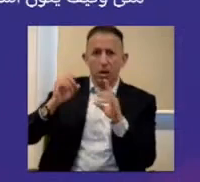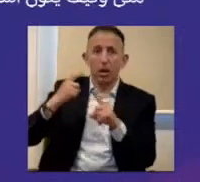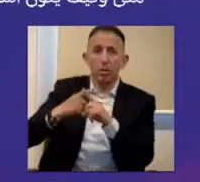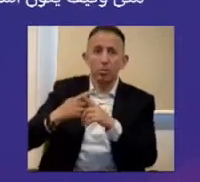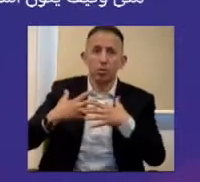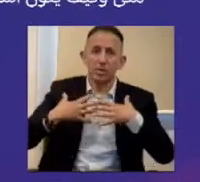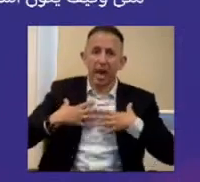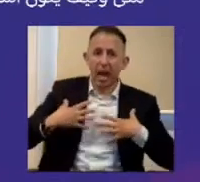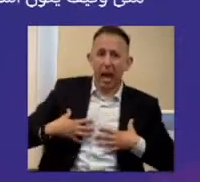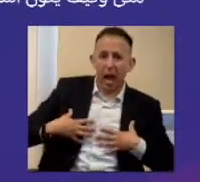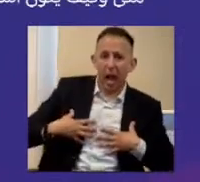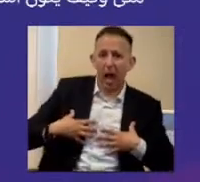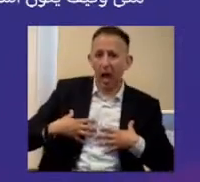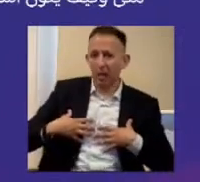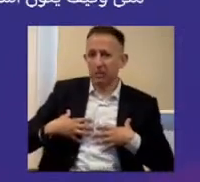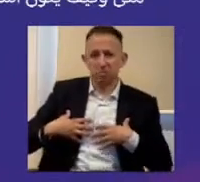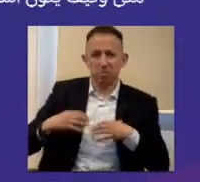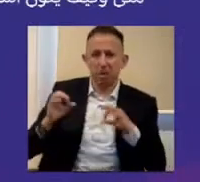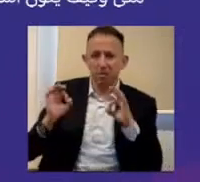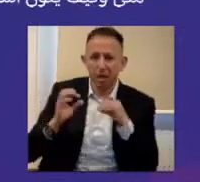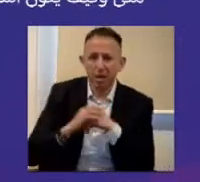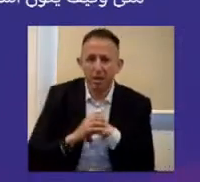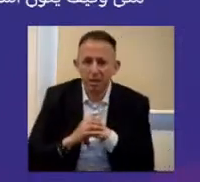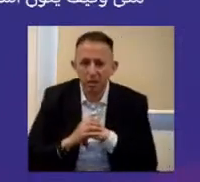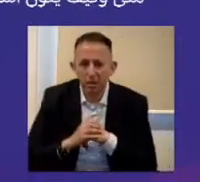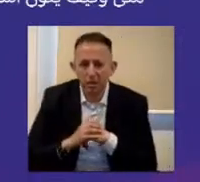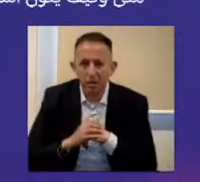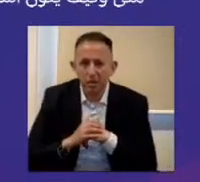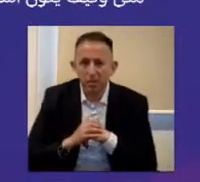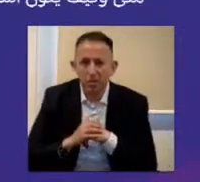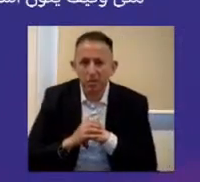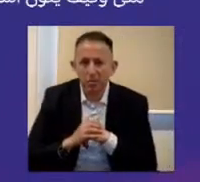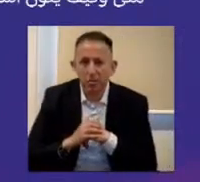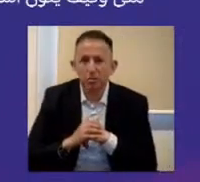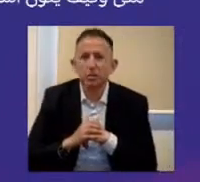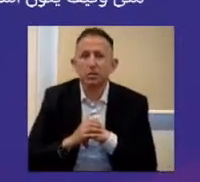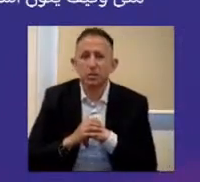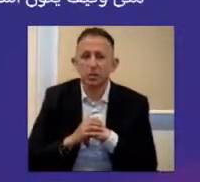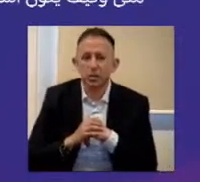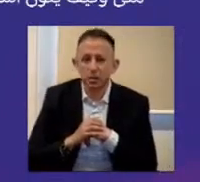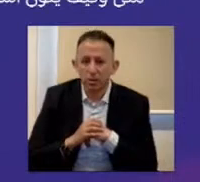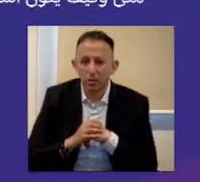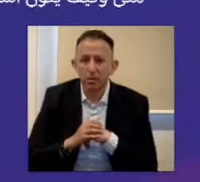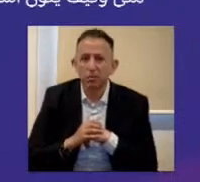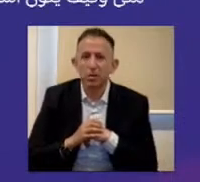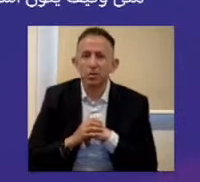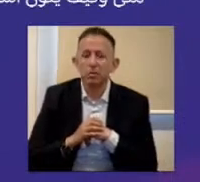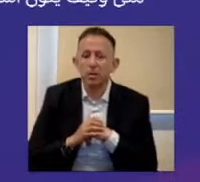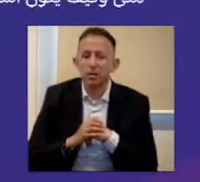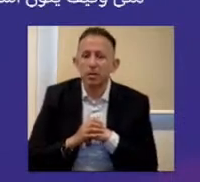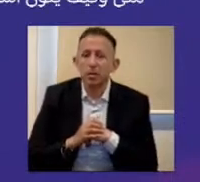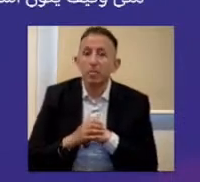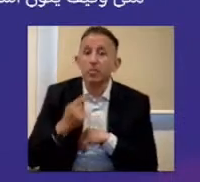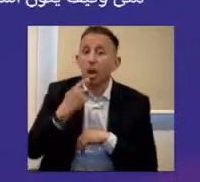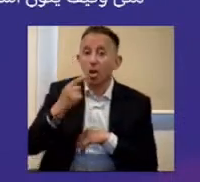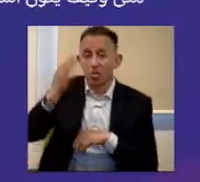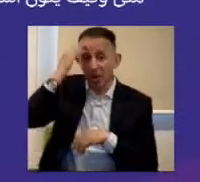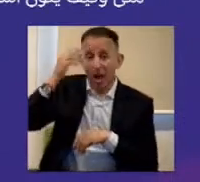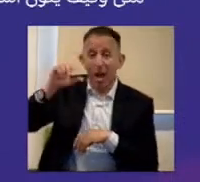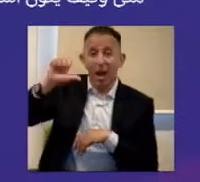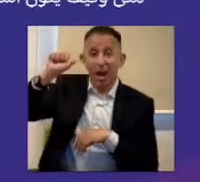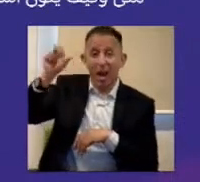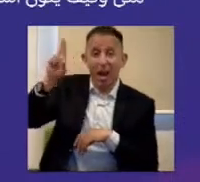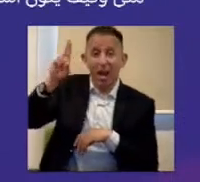deliberate about the ends, but about the means to reach these ends. The ends are beyond rationalities, and the ends are